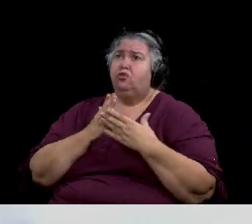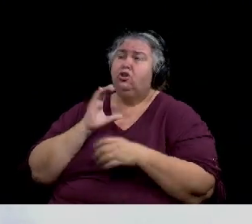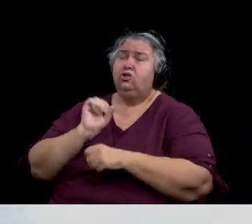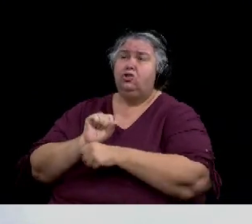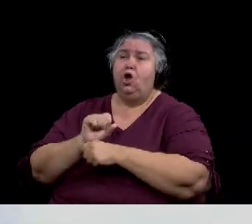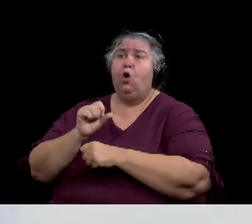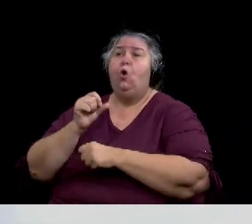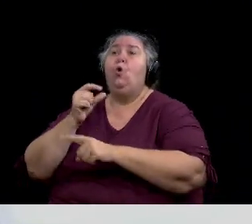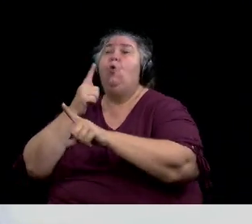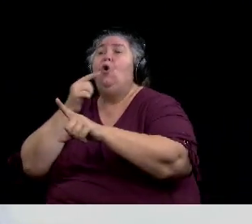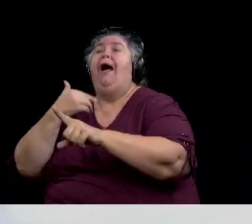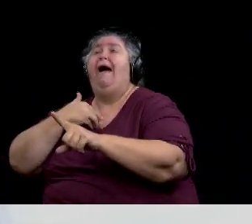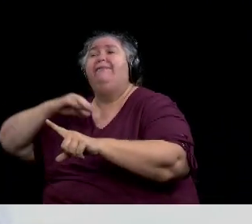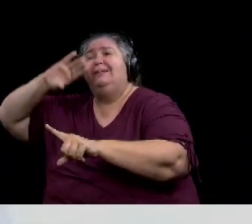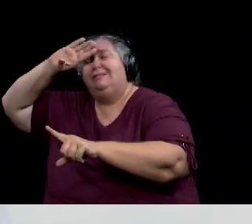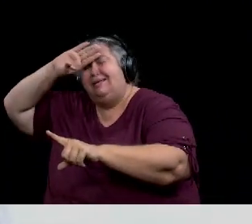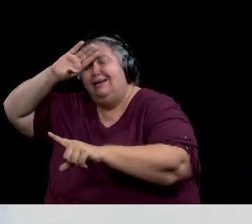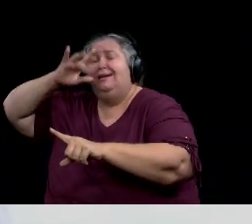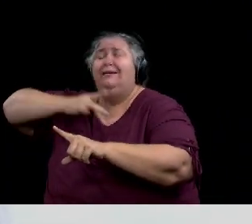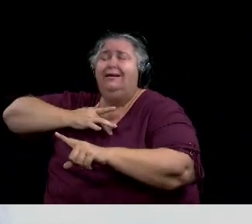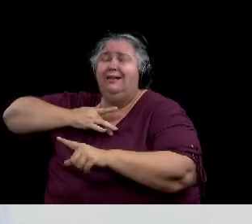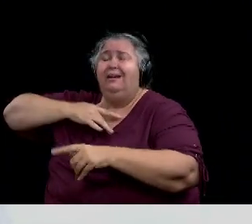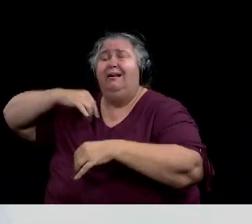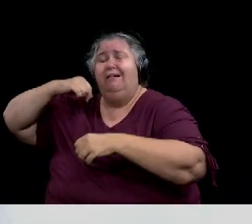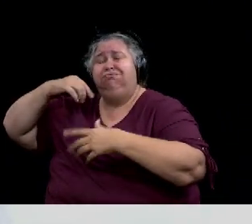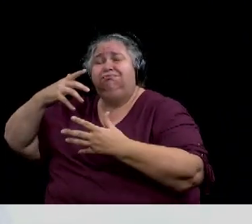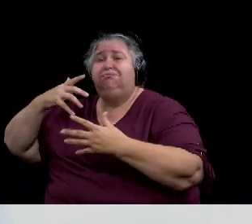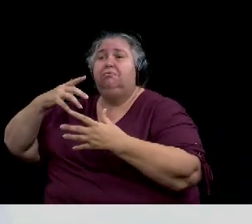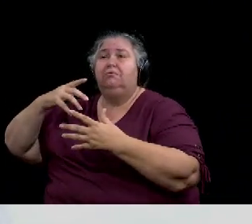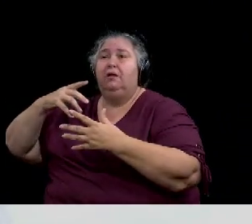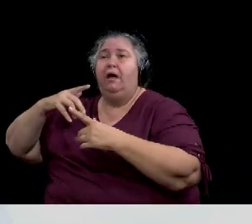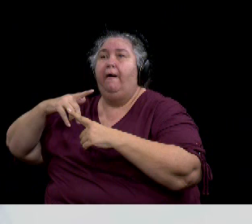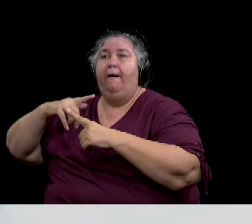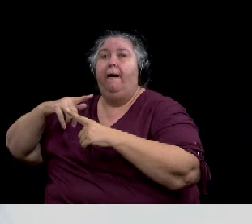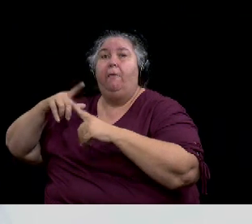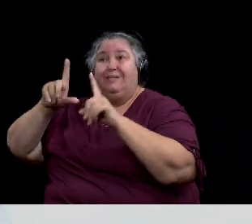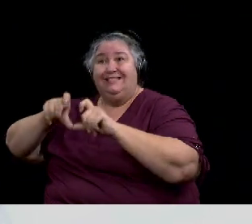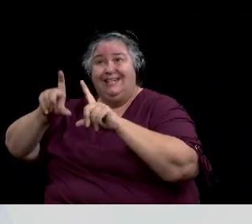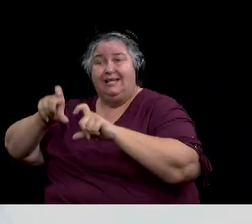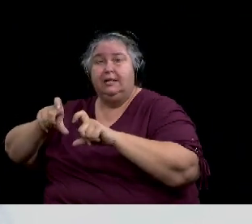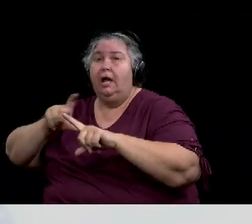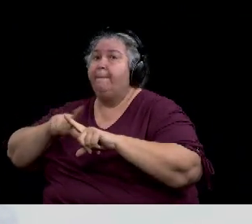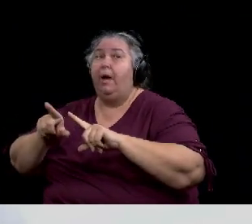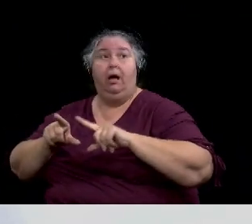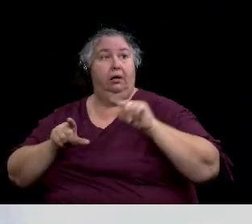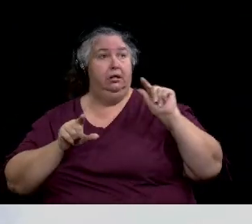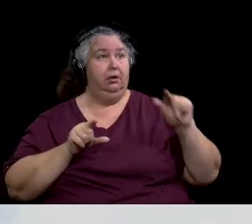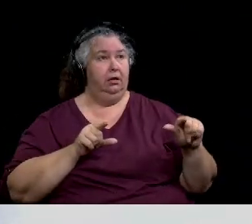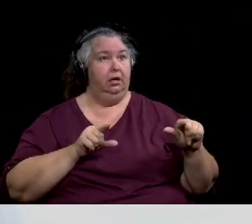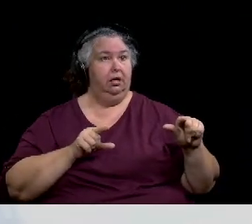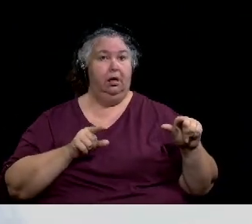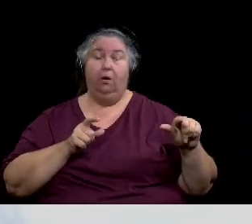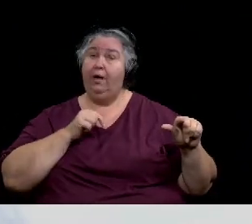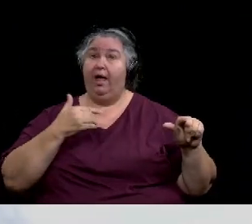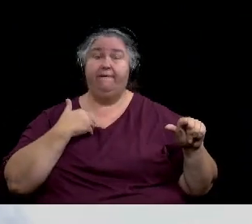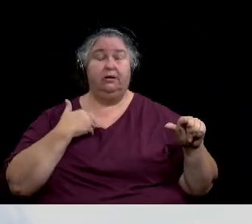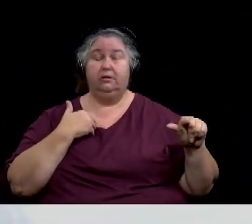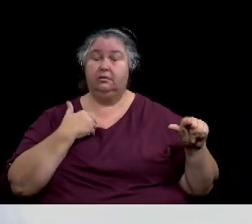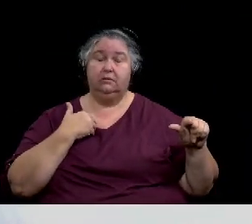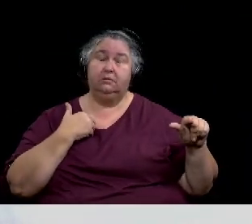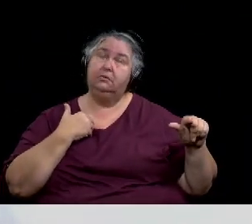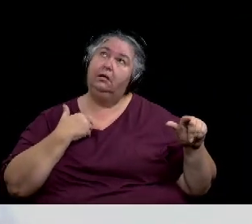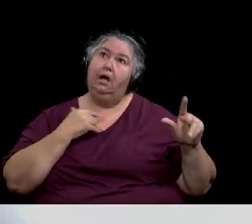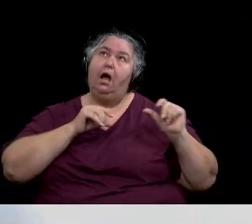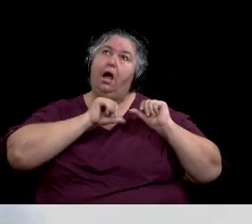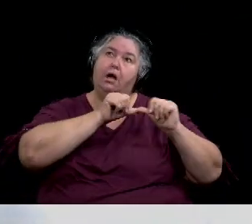of COVID-19. What we haven't had yet is a major and